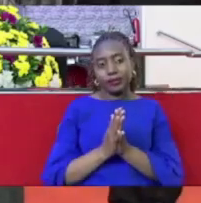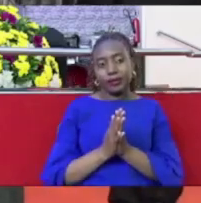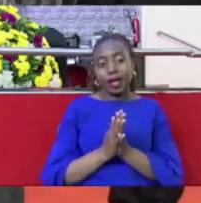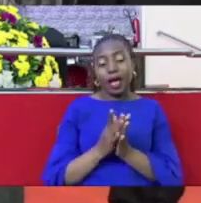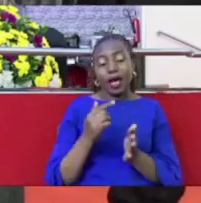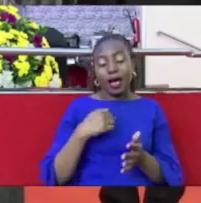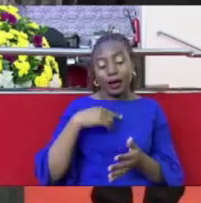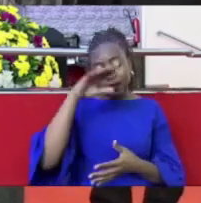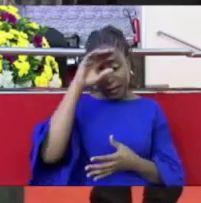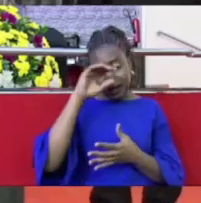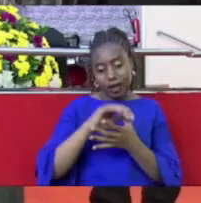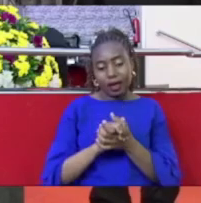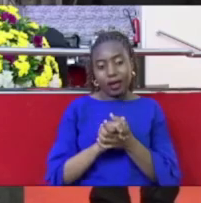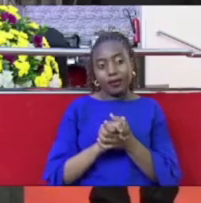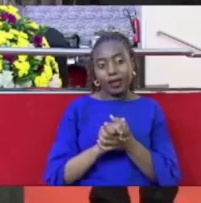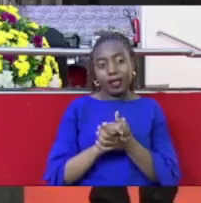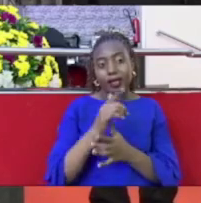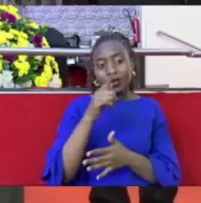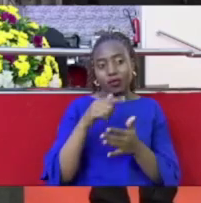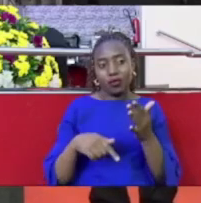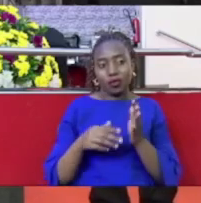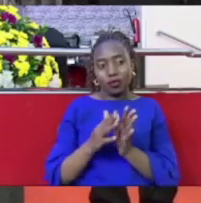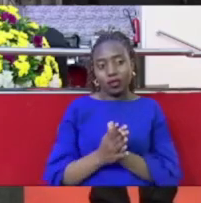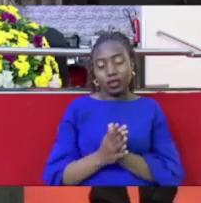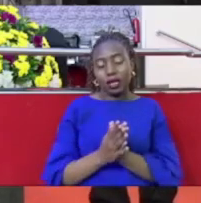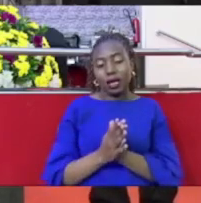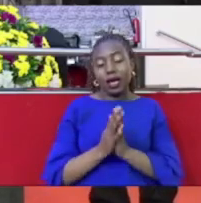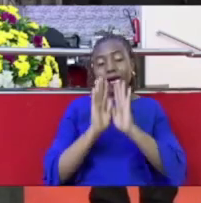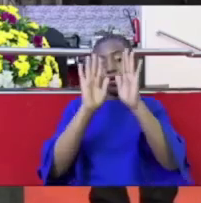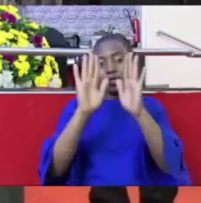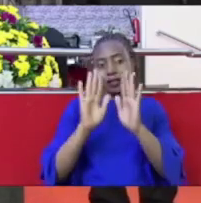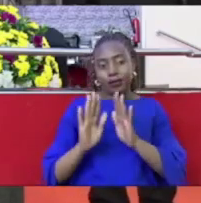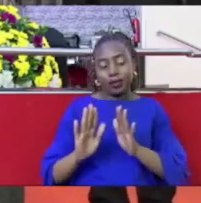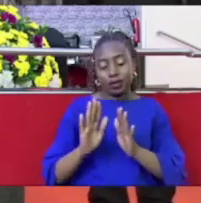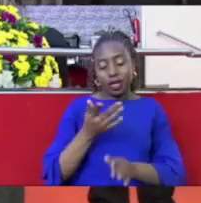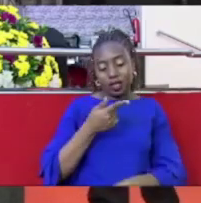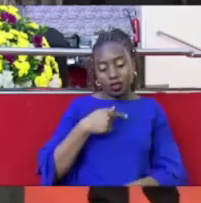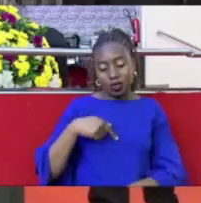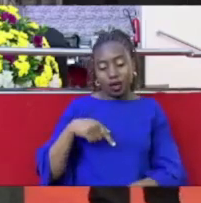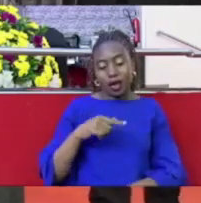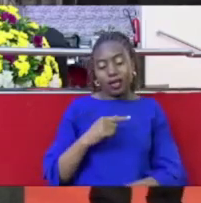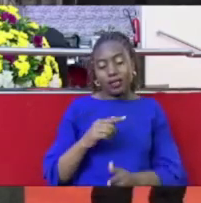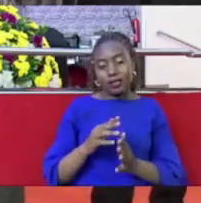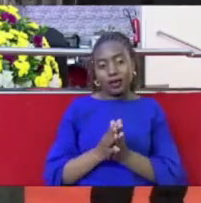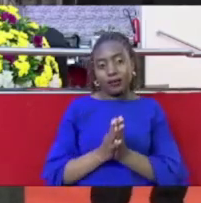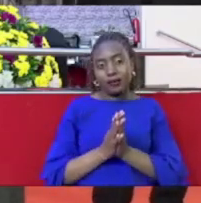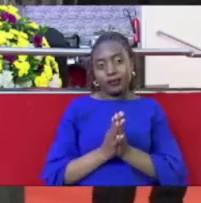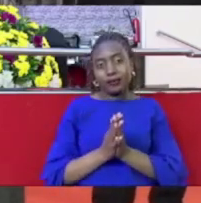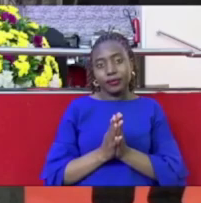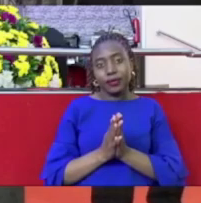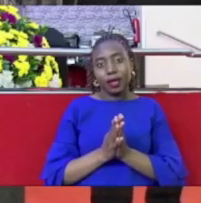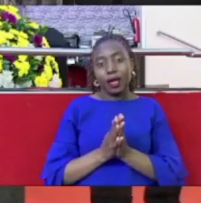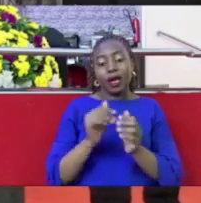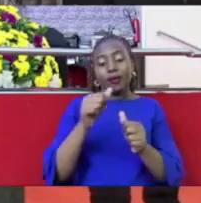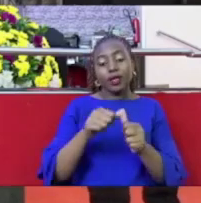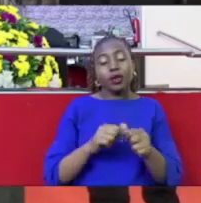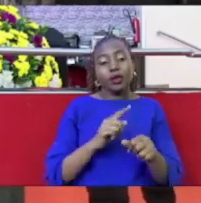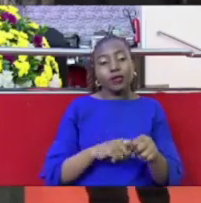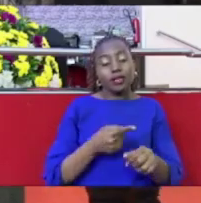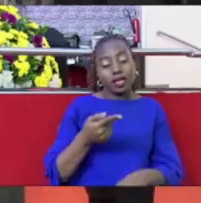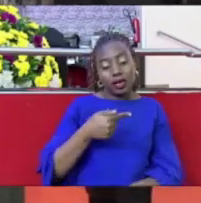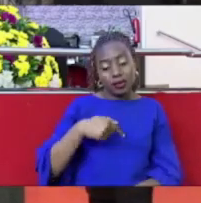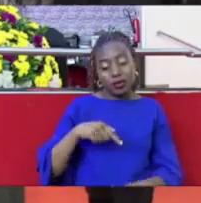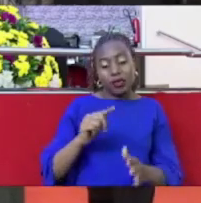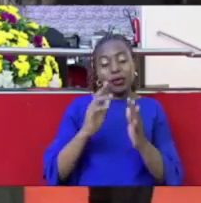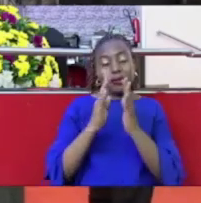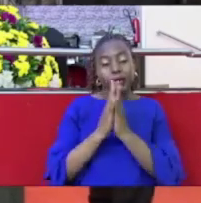believe this is also important to us. Na nataka niamini kwamba ni muhimu pia kwetu. Every time we go to prayer, kwamba kila